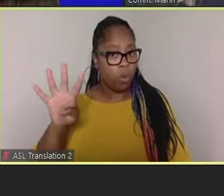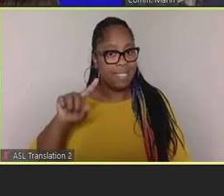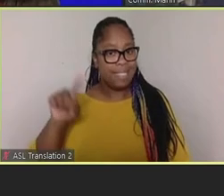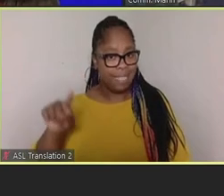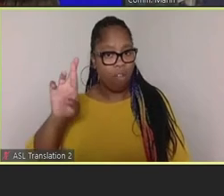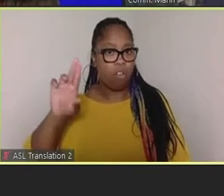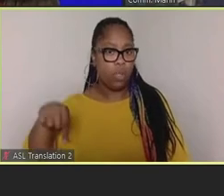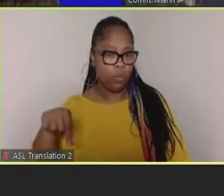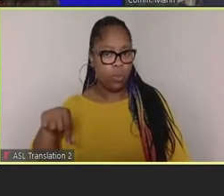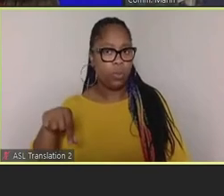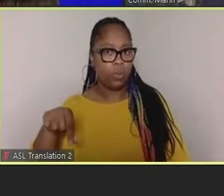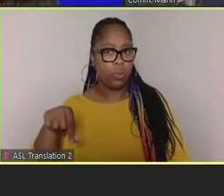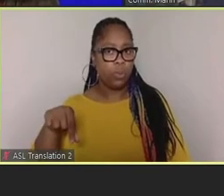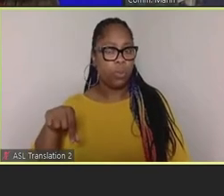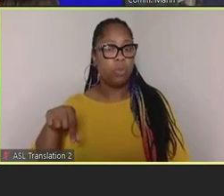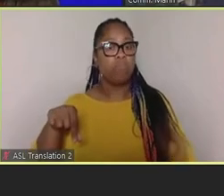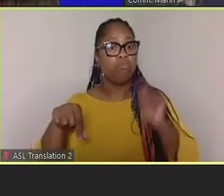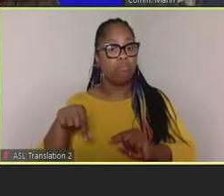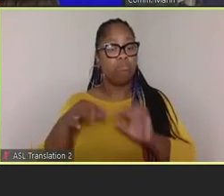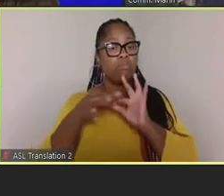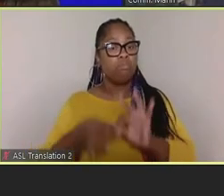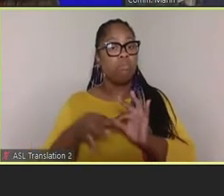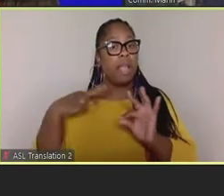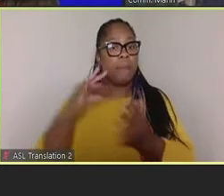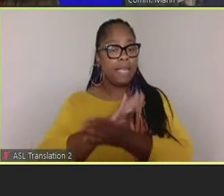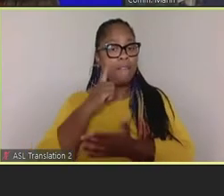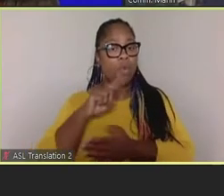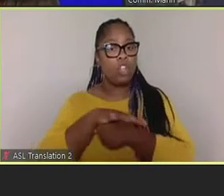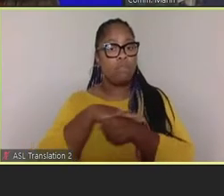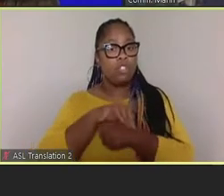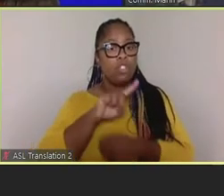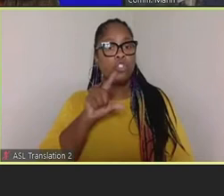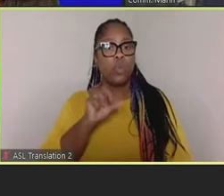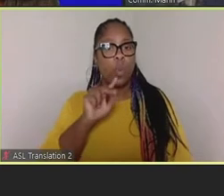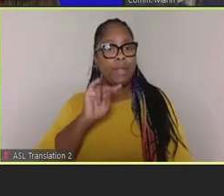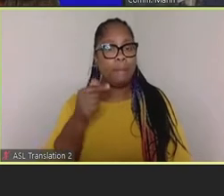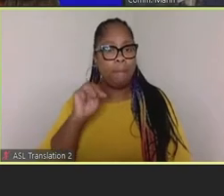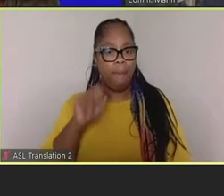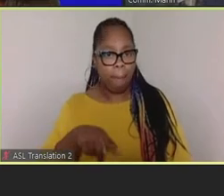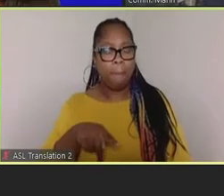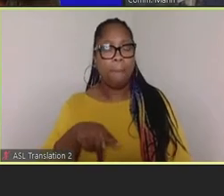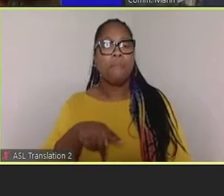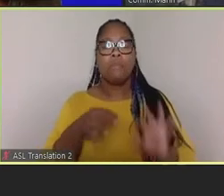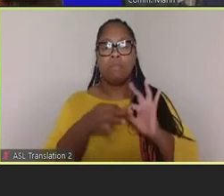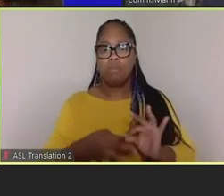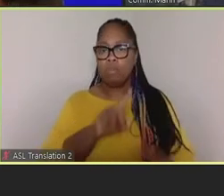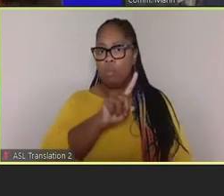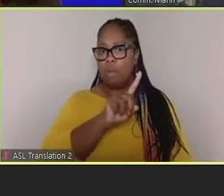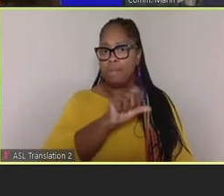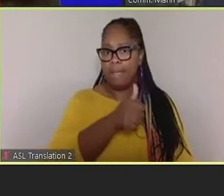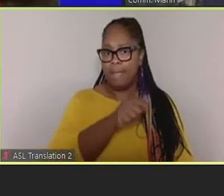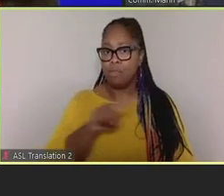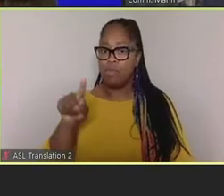N200104ZRQ. In the matter of applications for zoning map and zoning text amendments, concerning 110 to